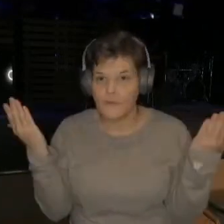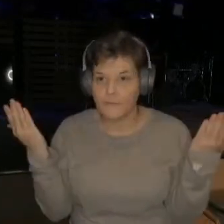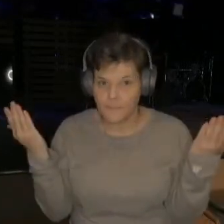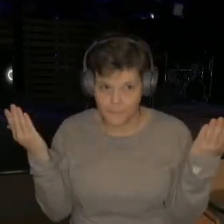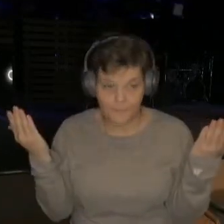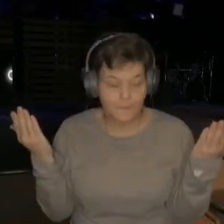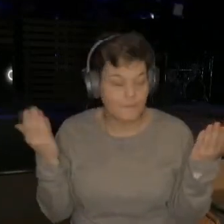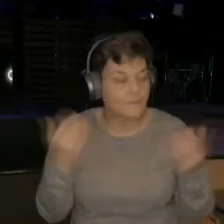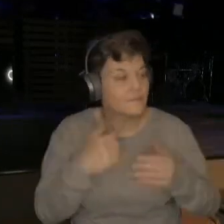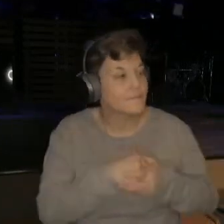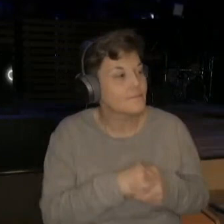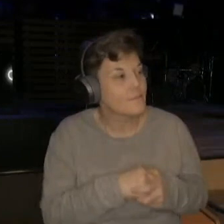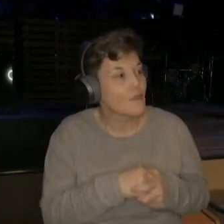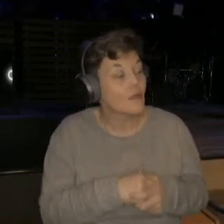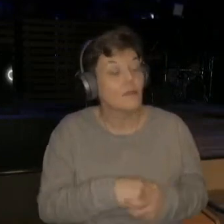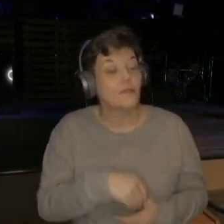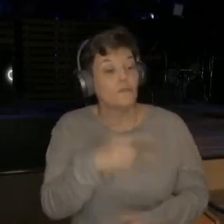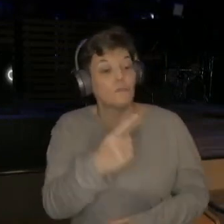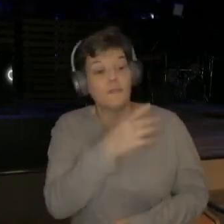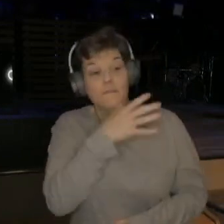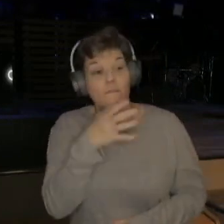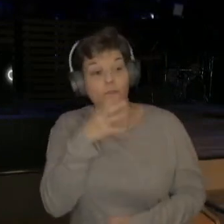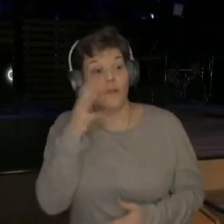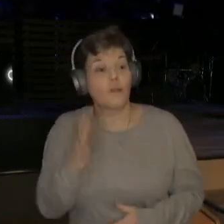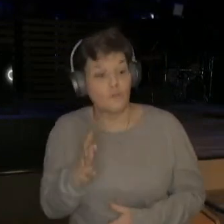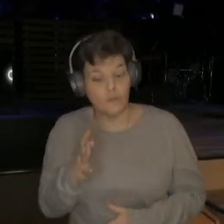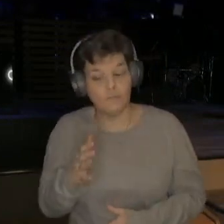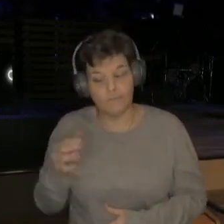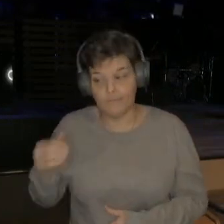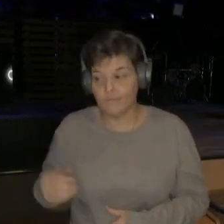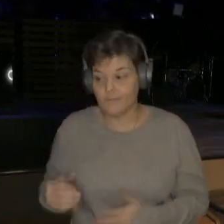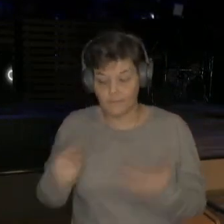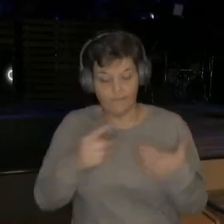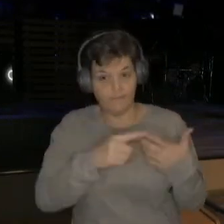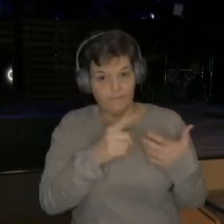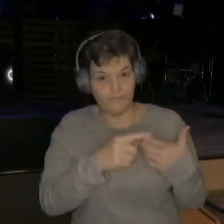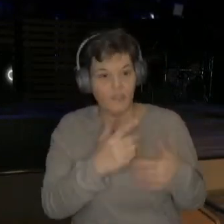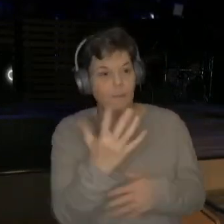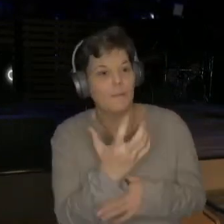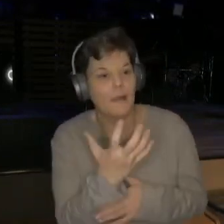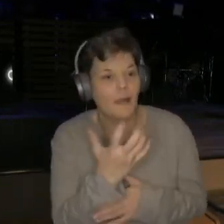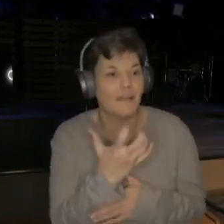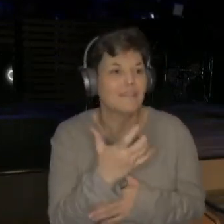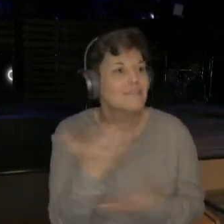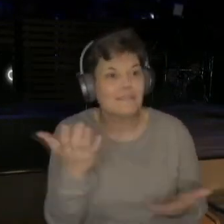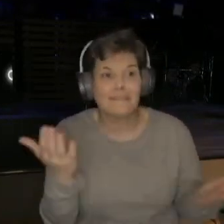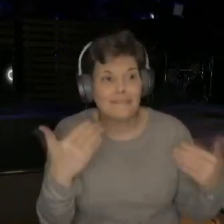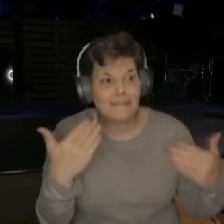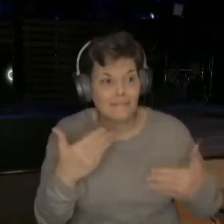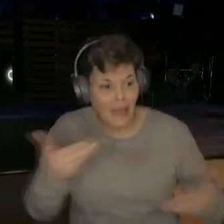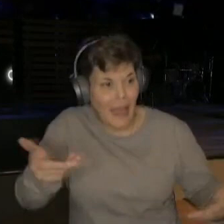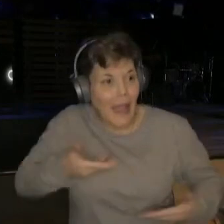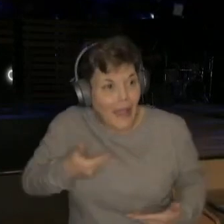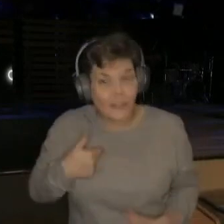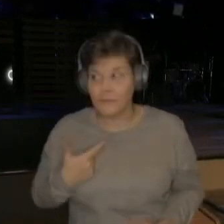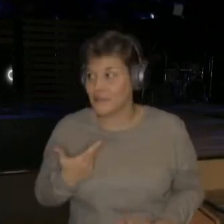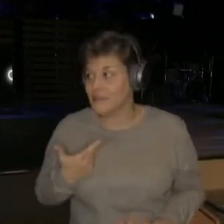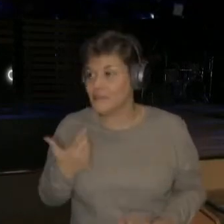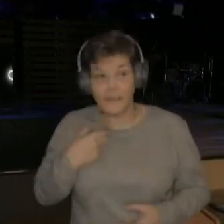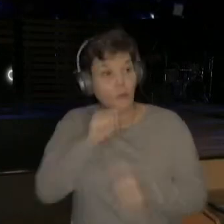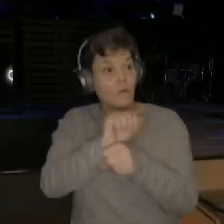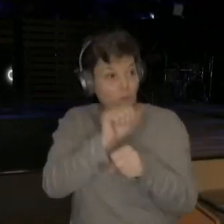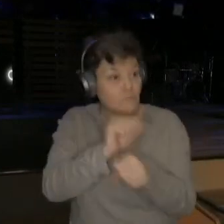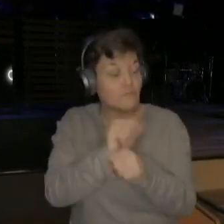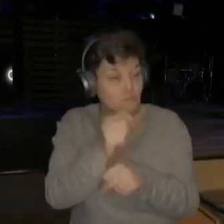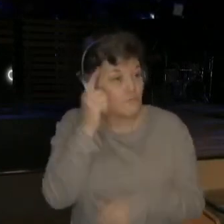country to hire him. The farmer hired him and sent him out to feed the pigs. The son